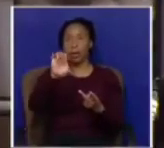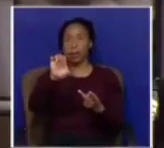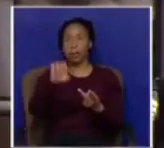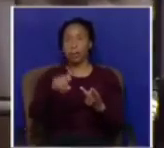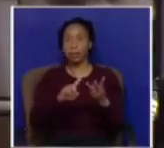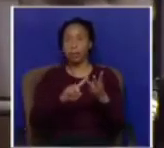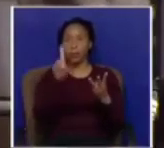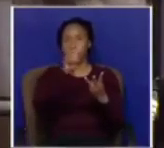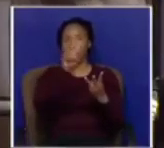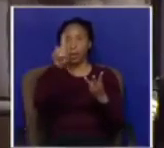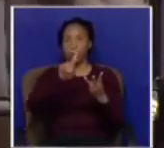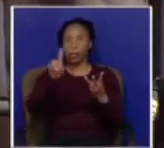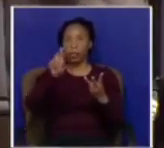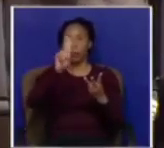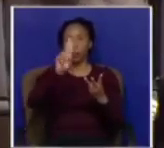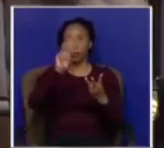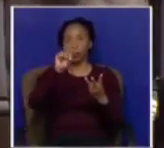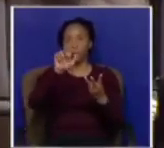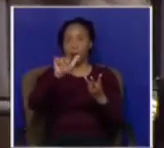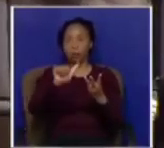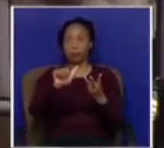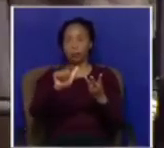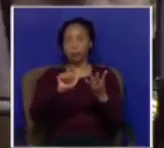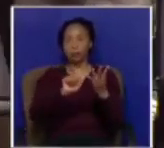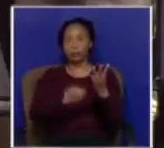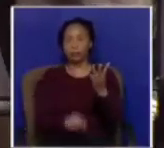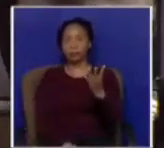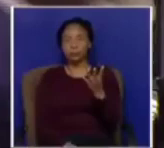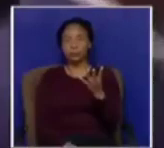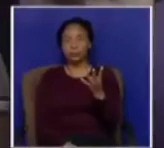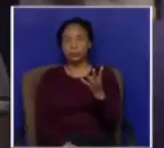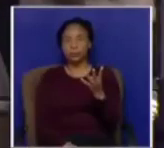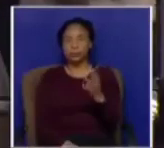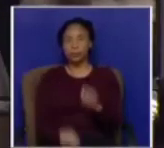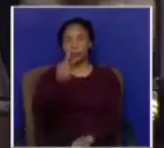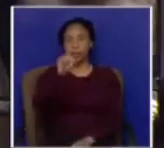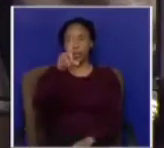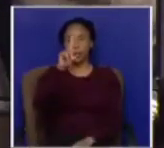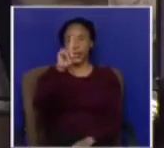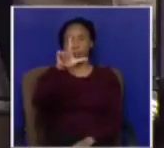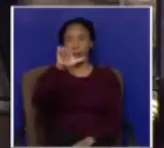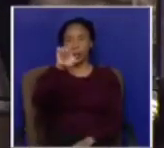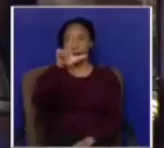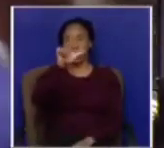Zuma sambutla duduzile. Ndlela ntlamulo.